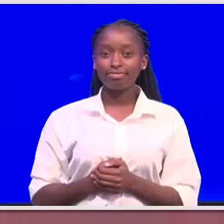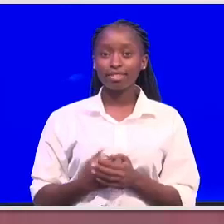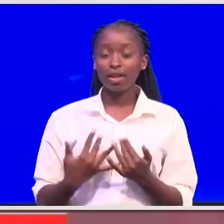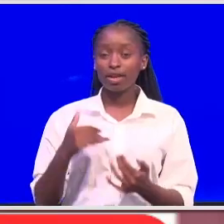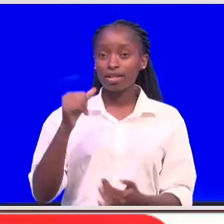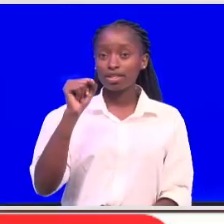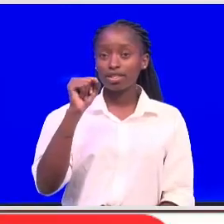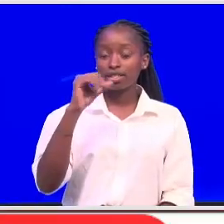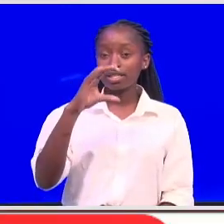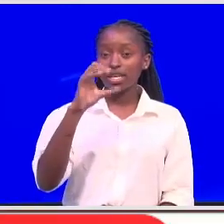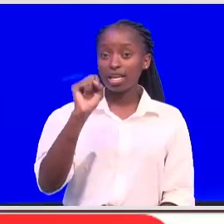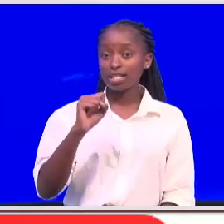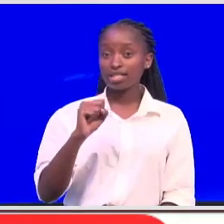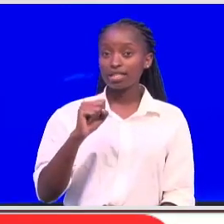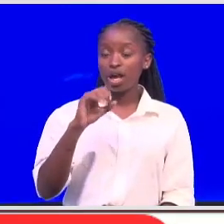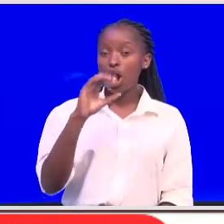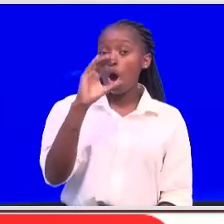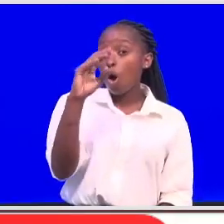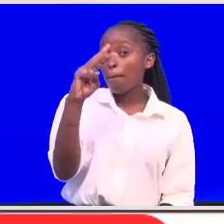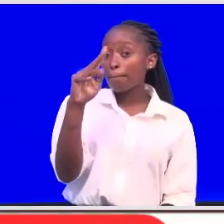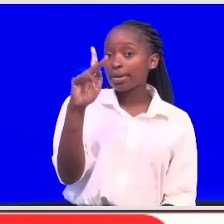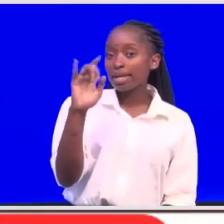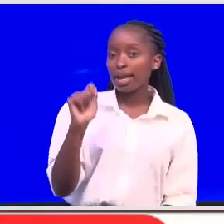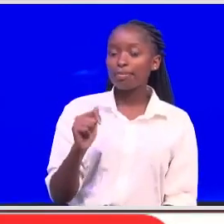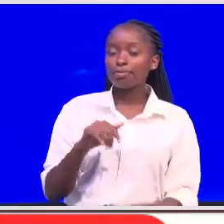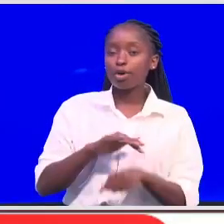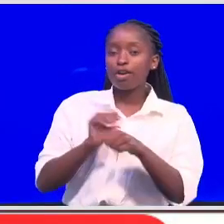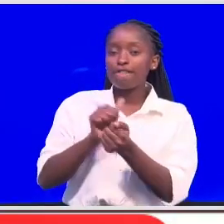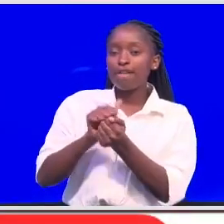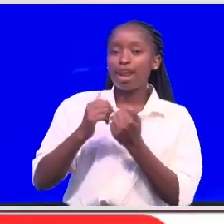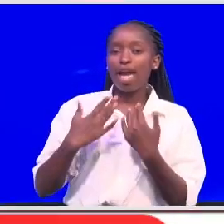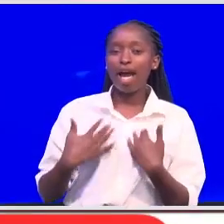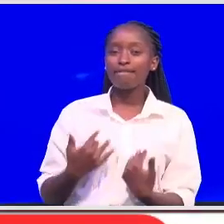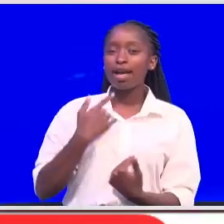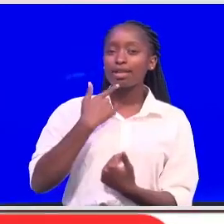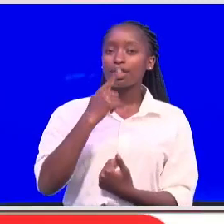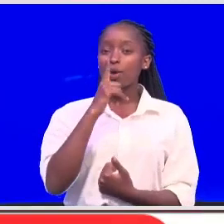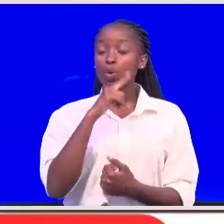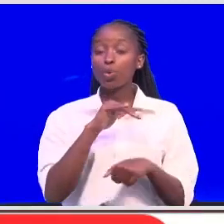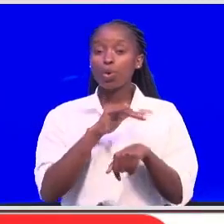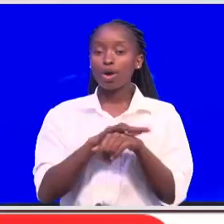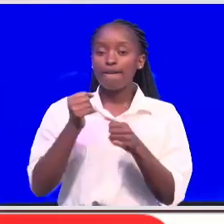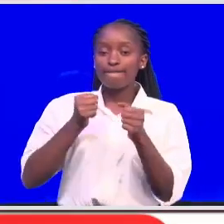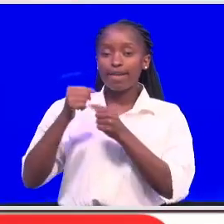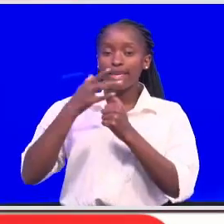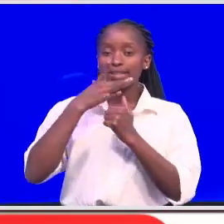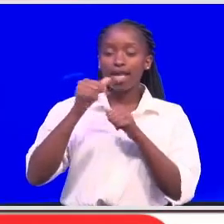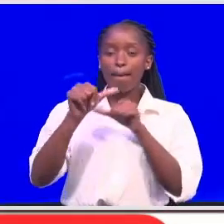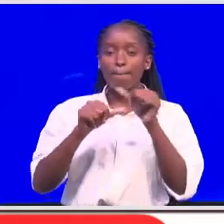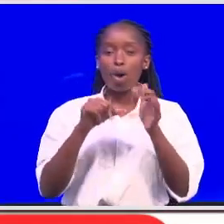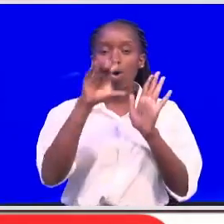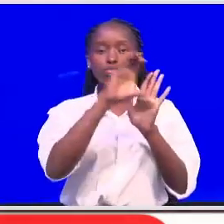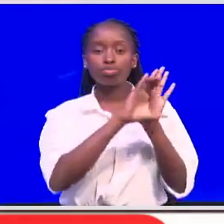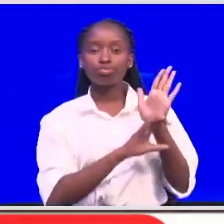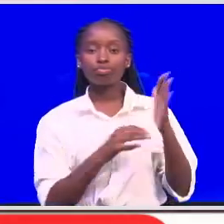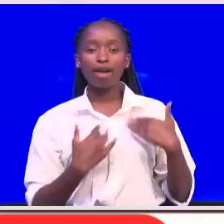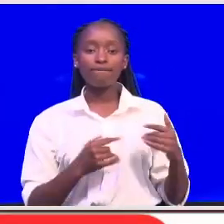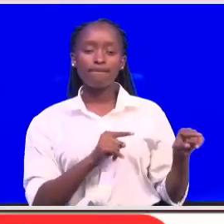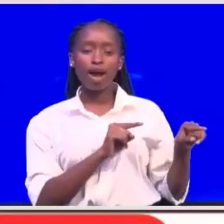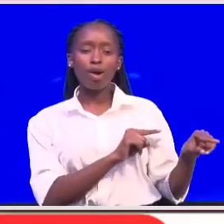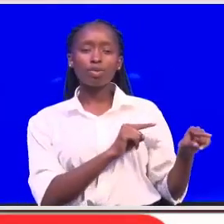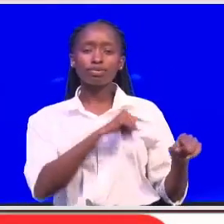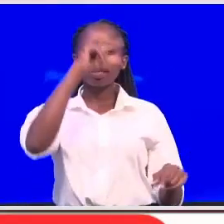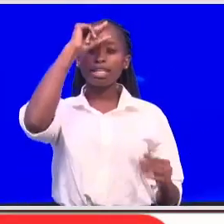Senator Okiya Omtatah has Friday stood his ground in his fight for the Constitution, accusing the government